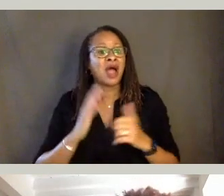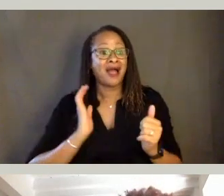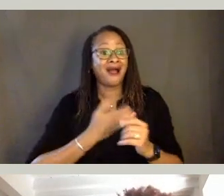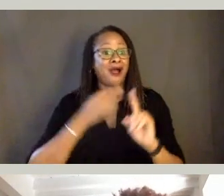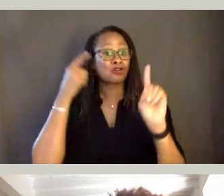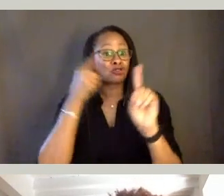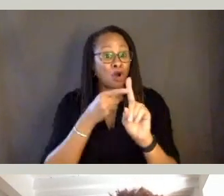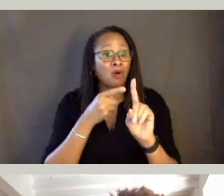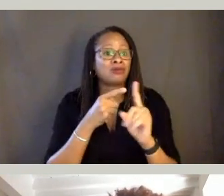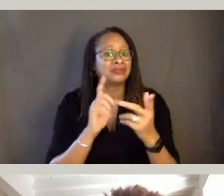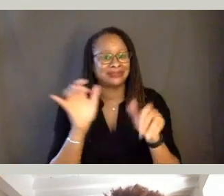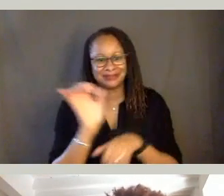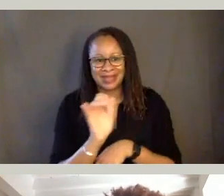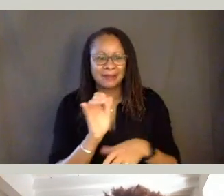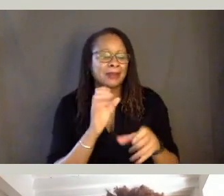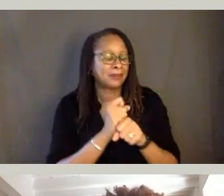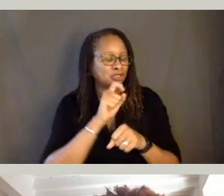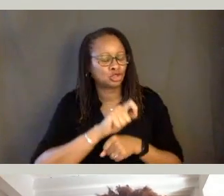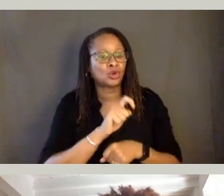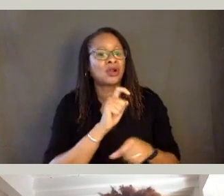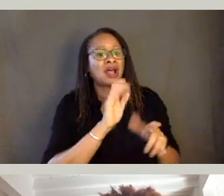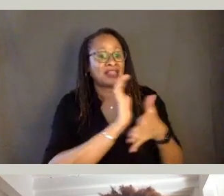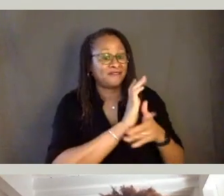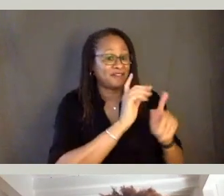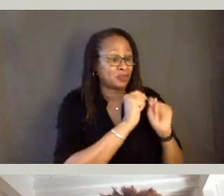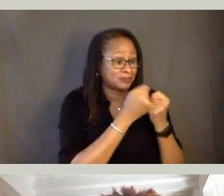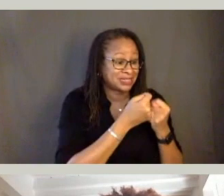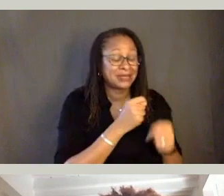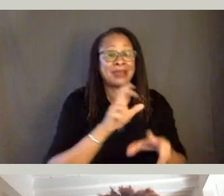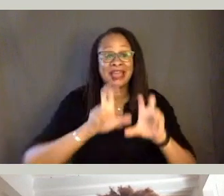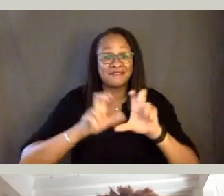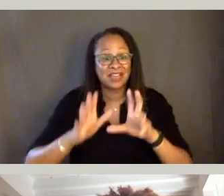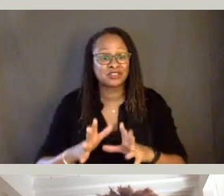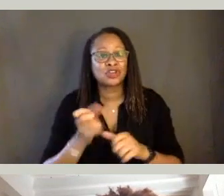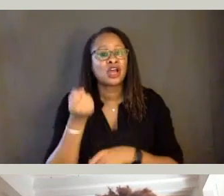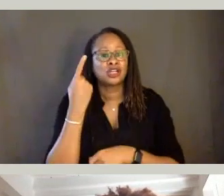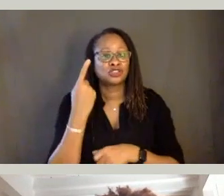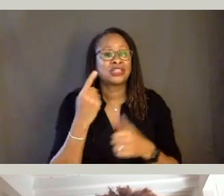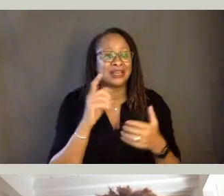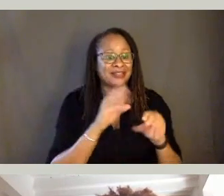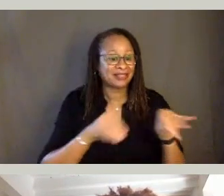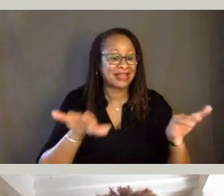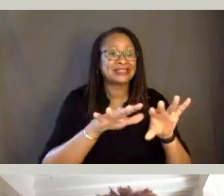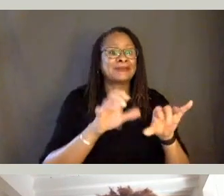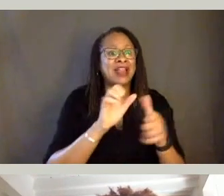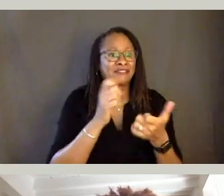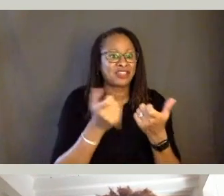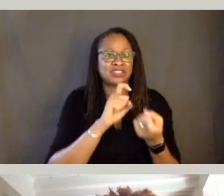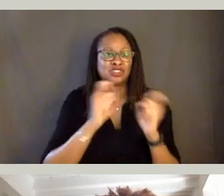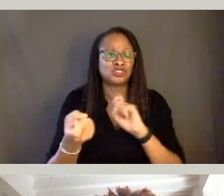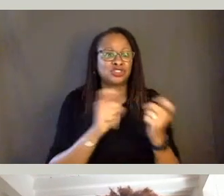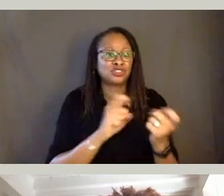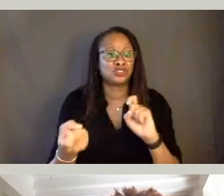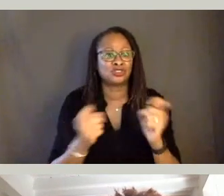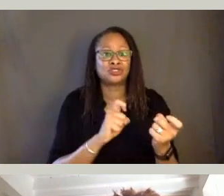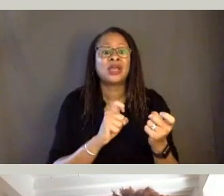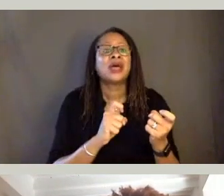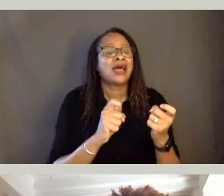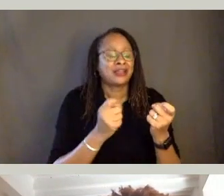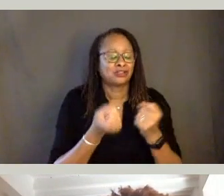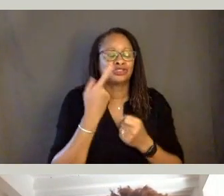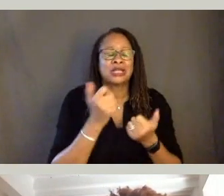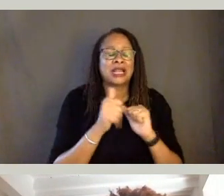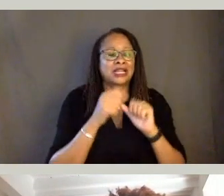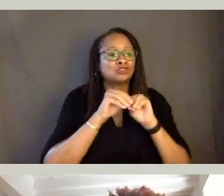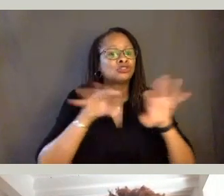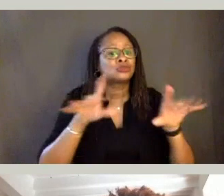the film teams and the investors, understand the landscape that is obviously always shifting and new opportunities are coming up of distribution before they